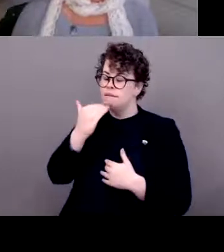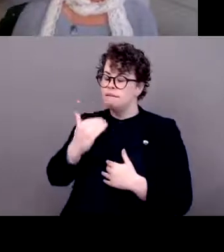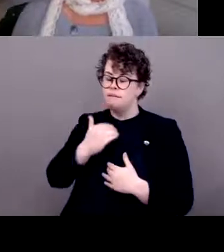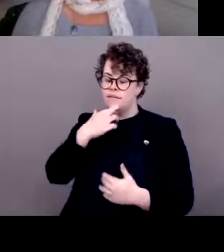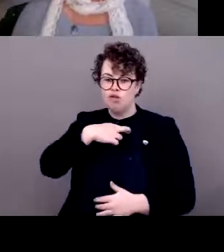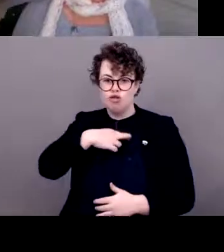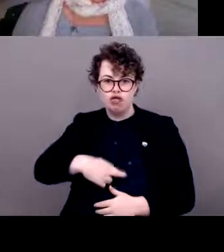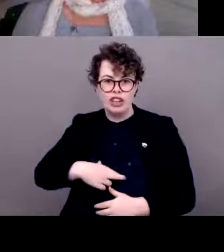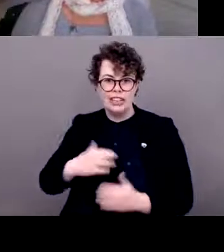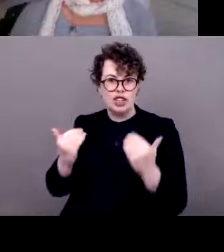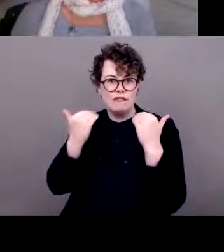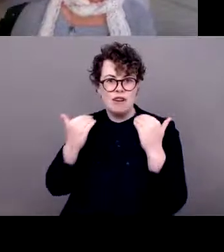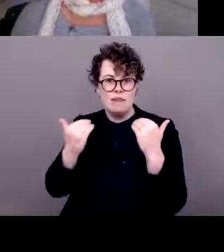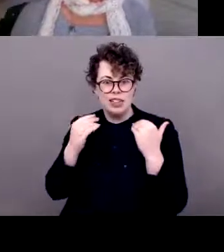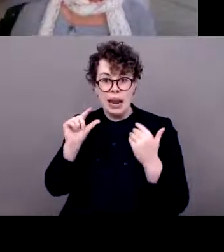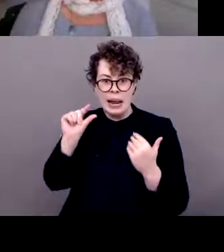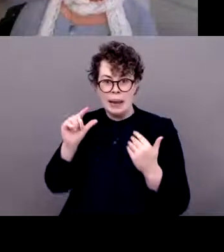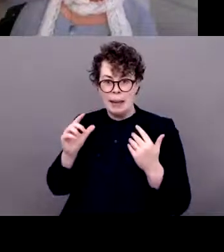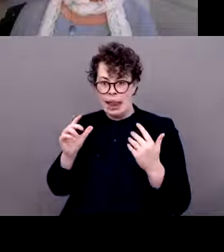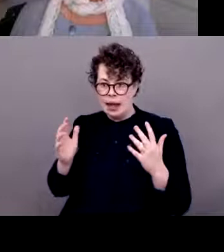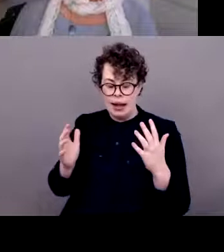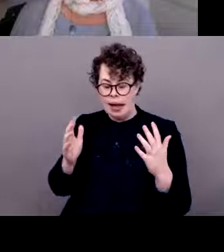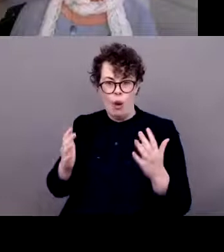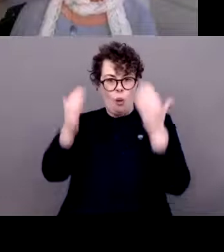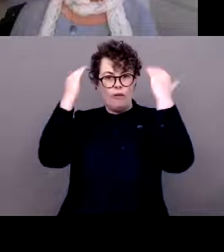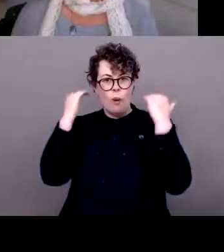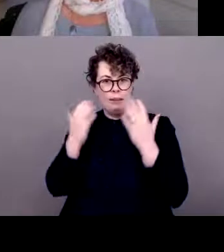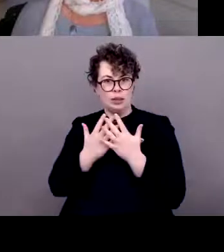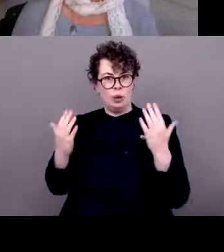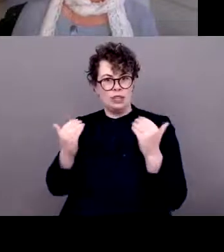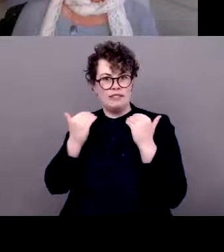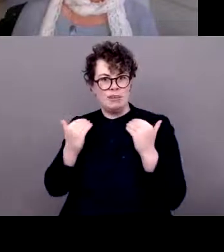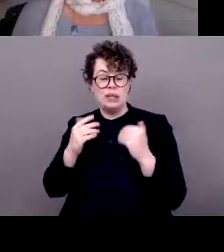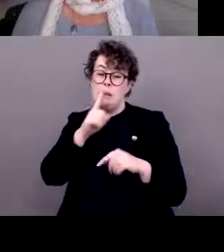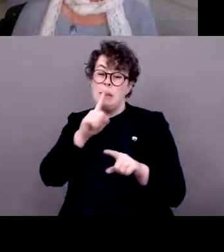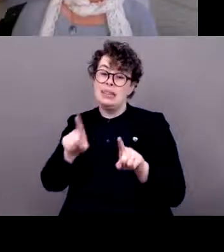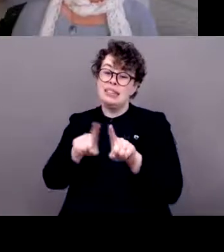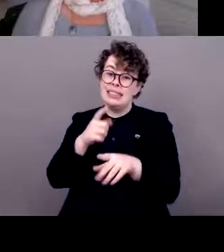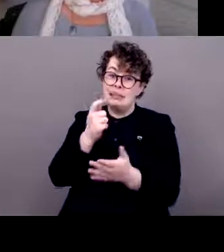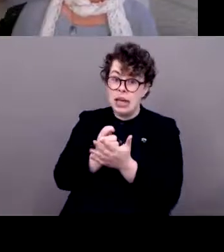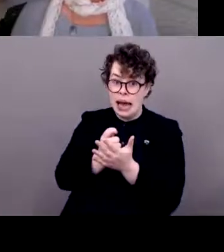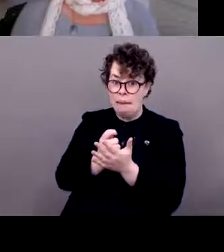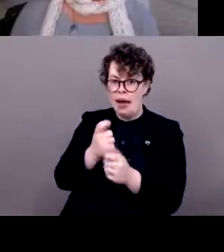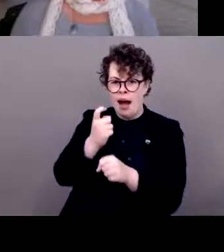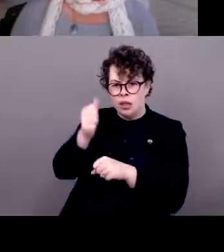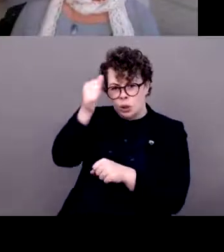It's hard to know sometimes what to make of it. But also it's hard to know whether what you've got is comprehensive. And it's